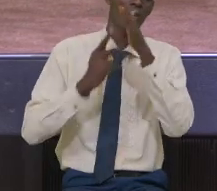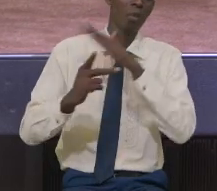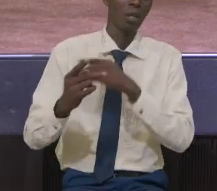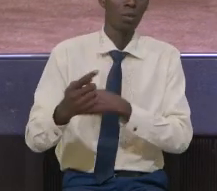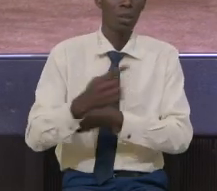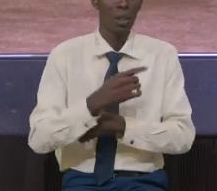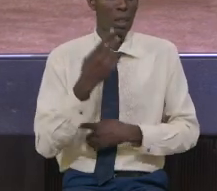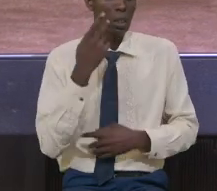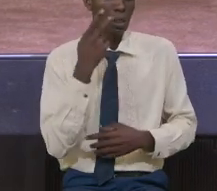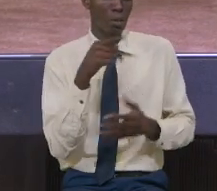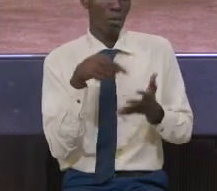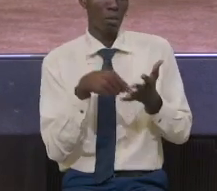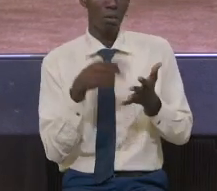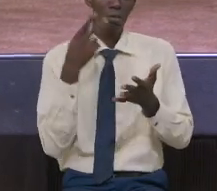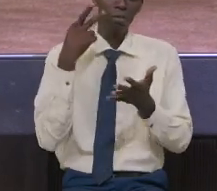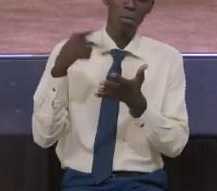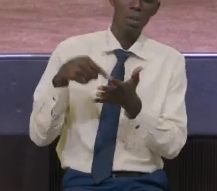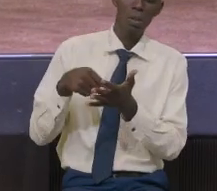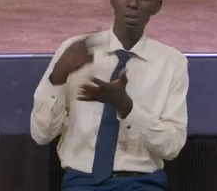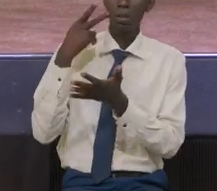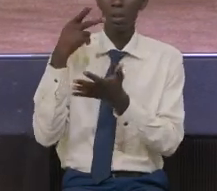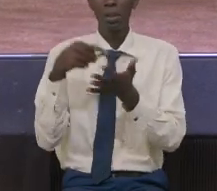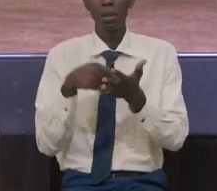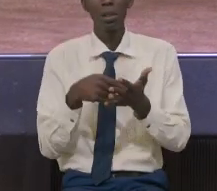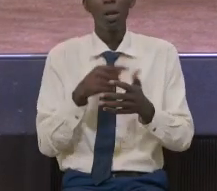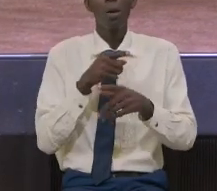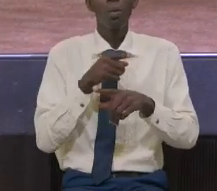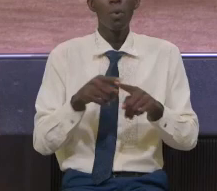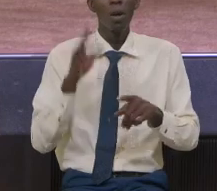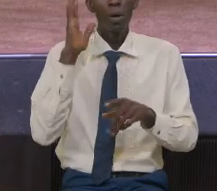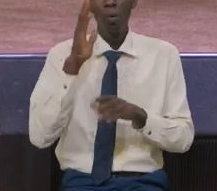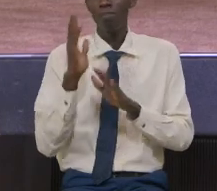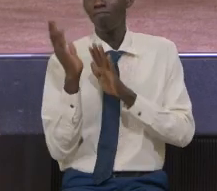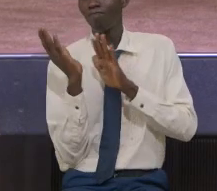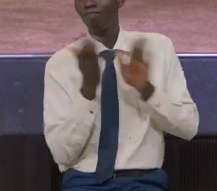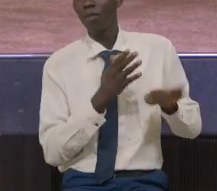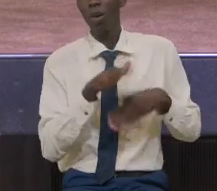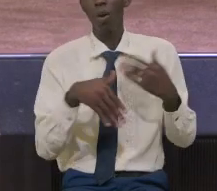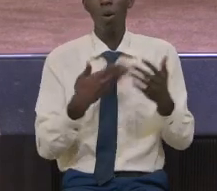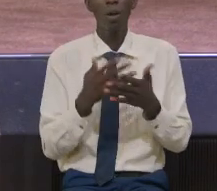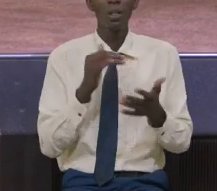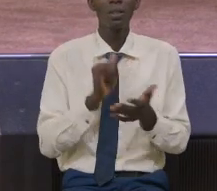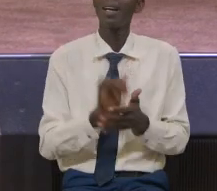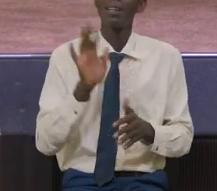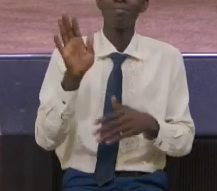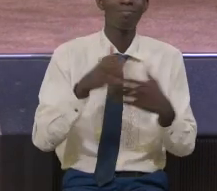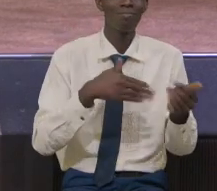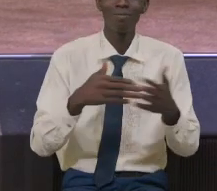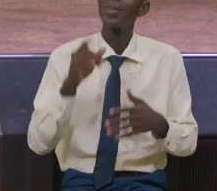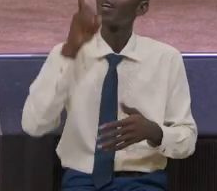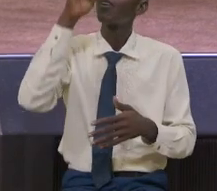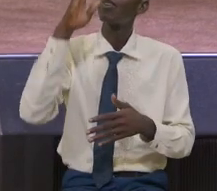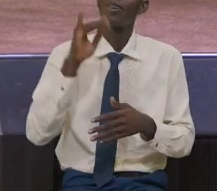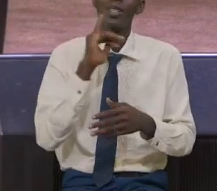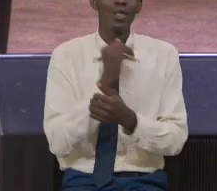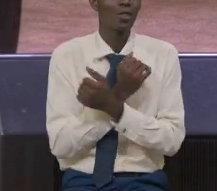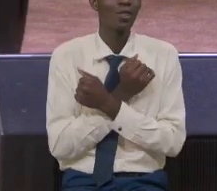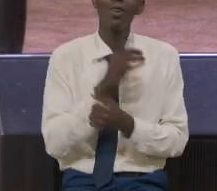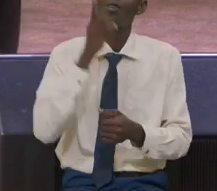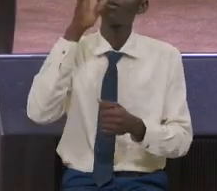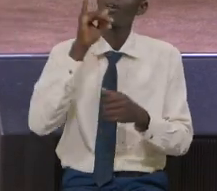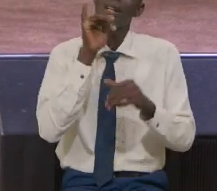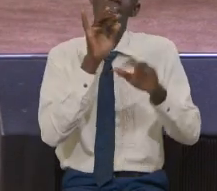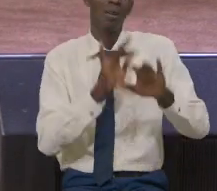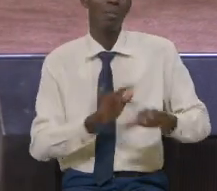see this, they see this, they see this, but they overlook all those things and they say God is love and God is merciful